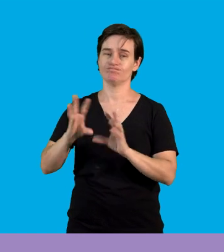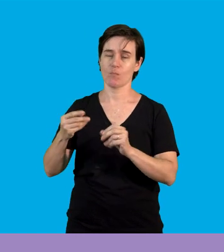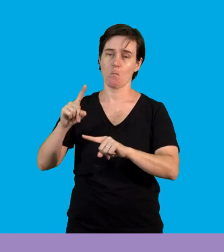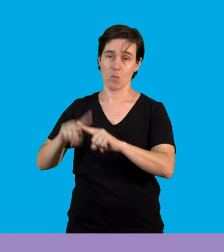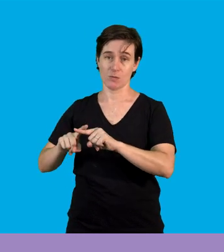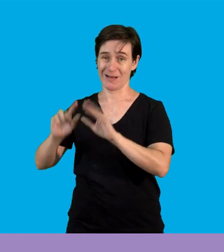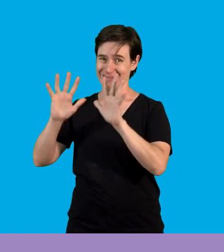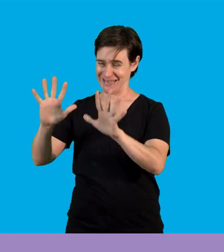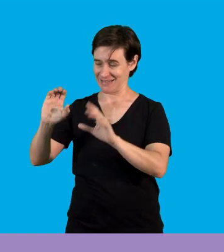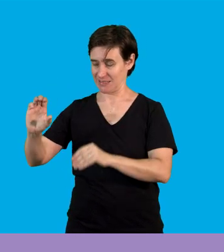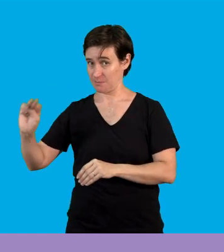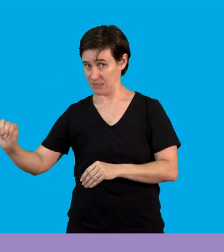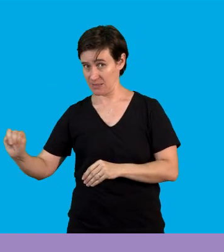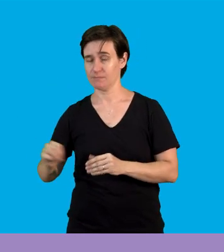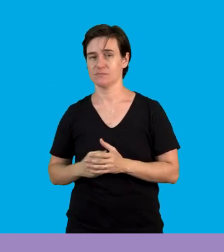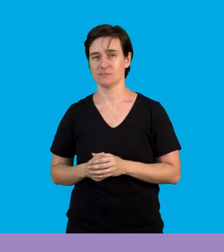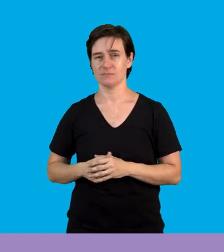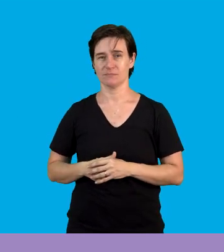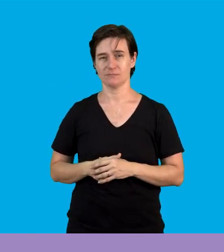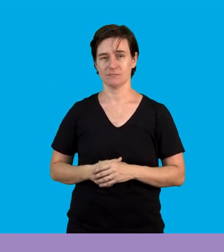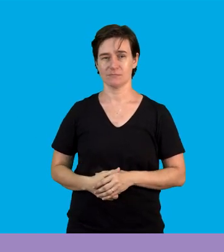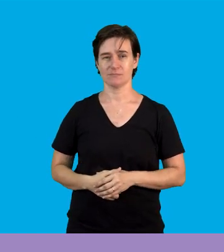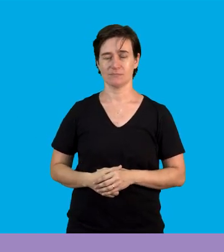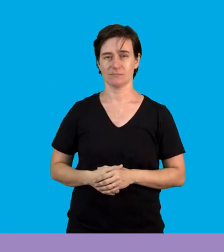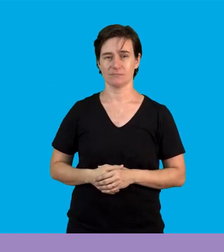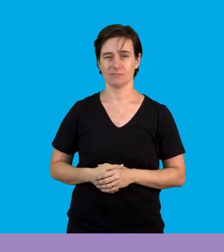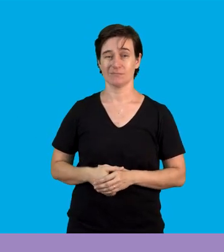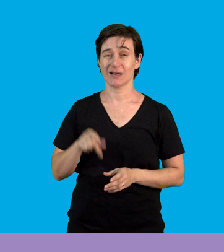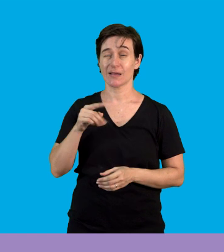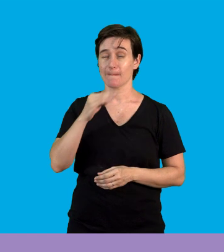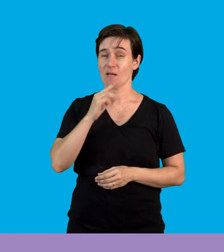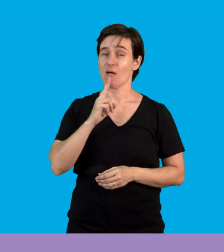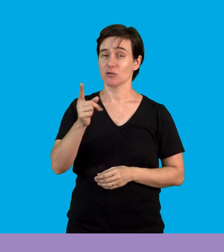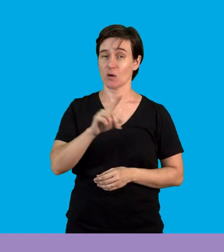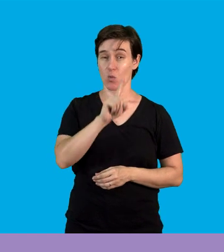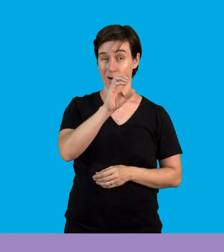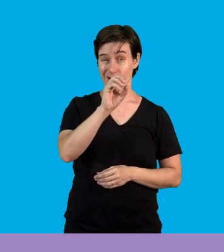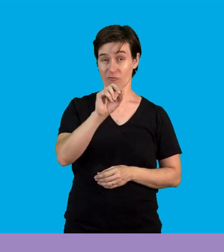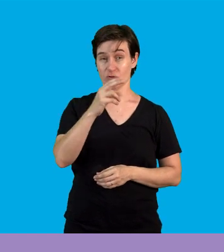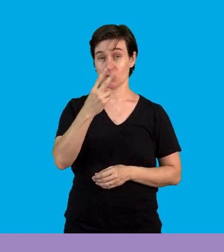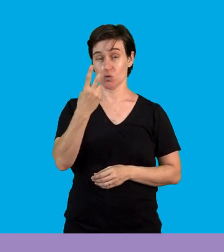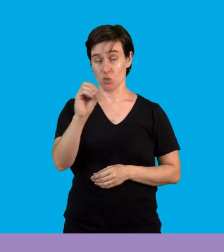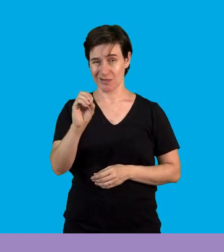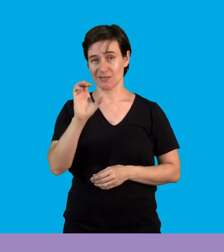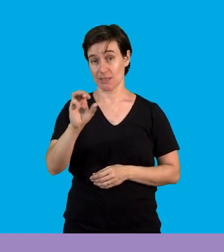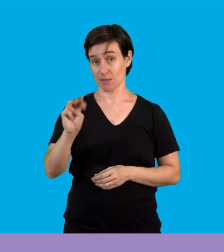going to multiply that by 10 centimeters. That is going to give us an answer of